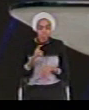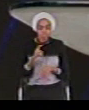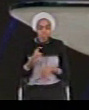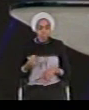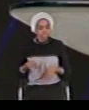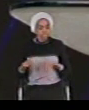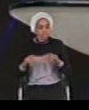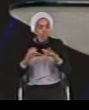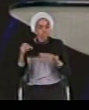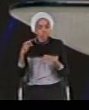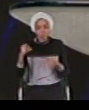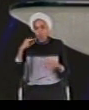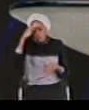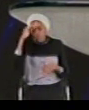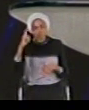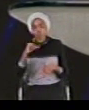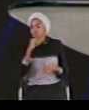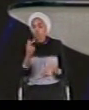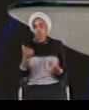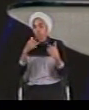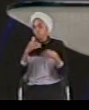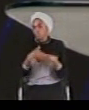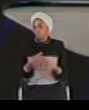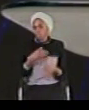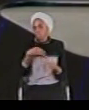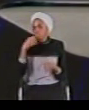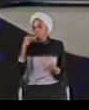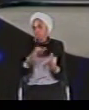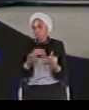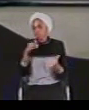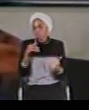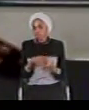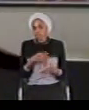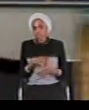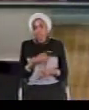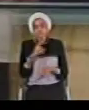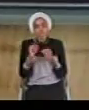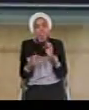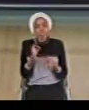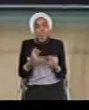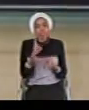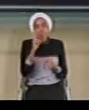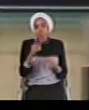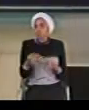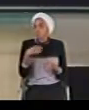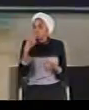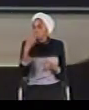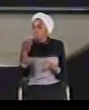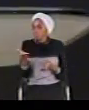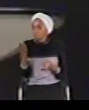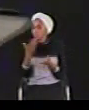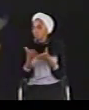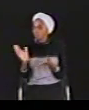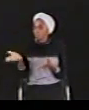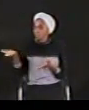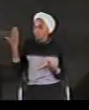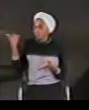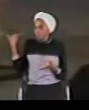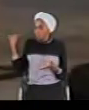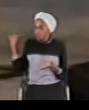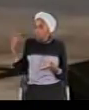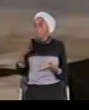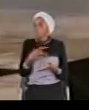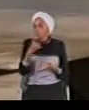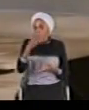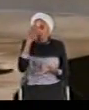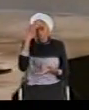mean you'll not come back and say that again. If you said something before, and you